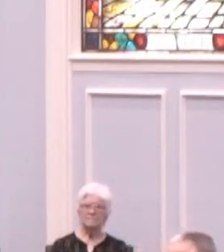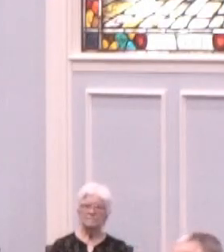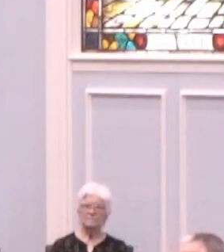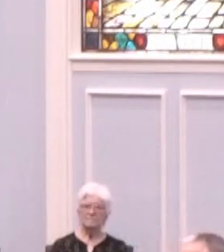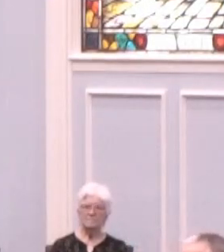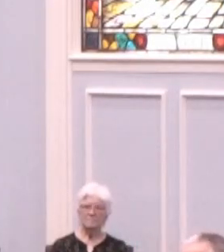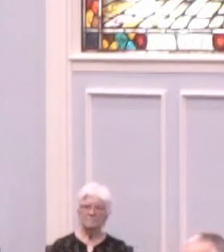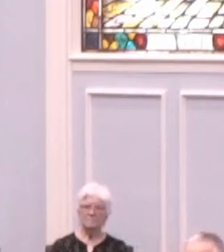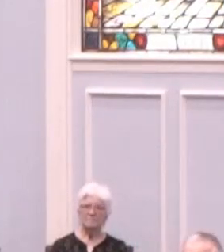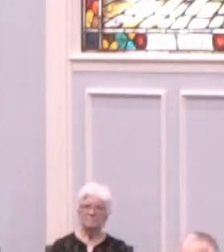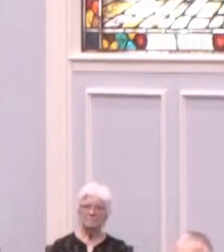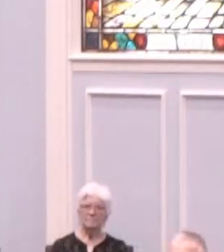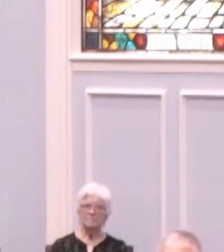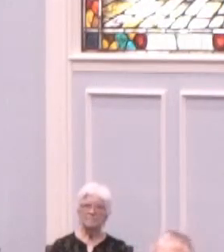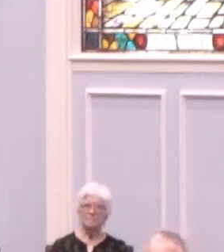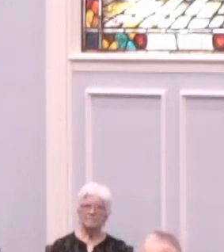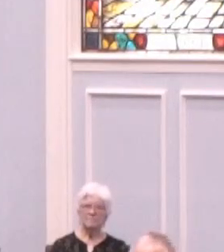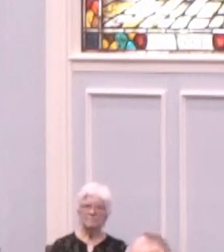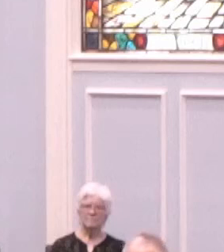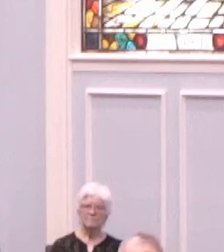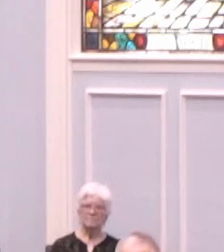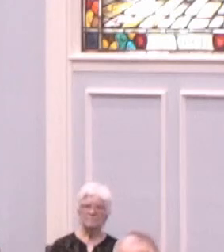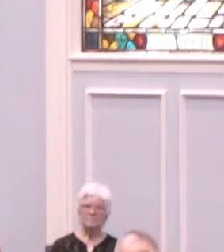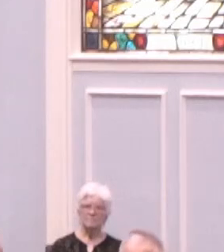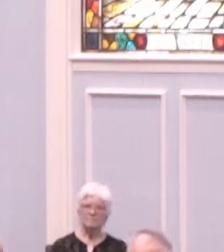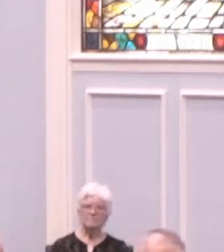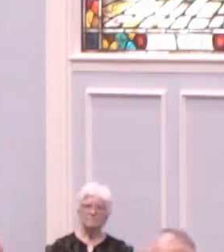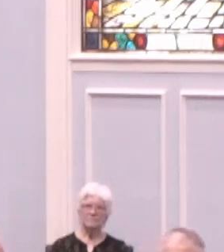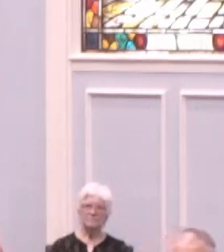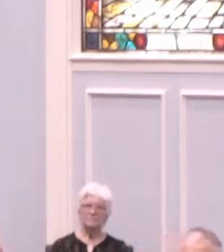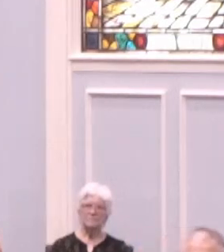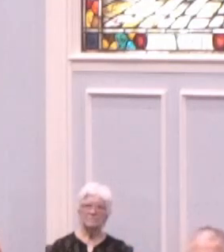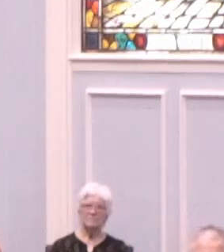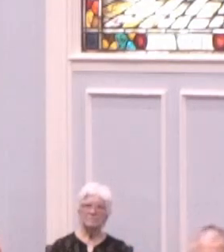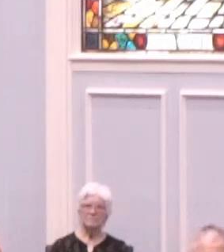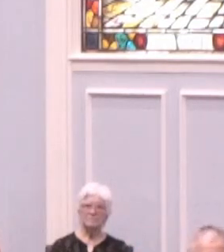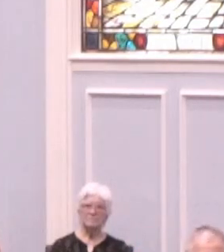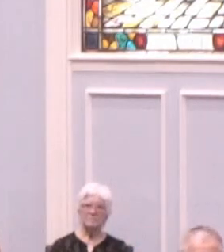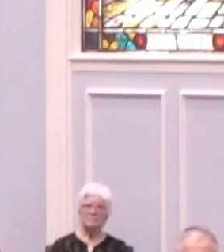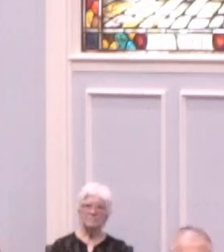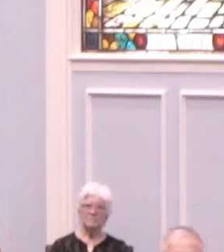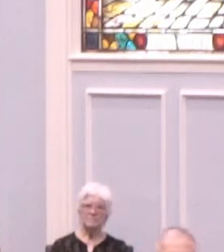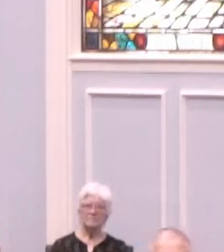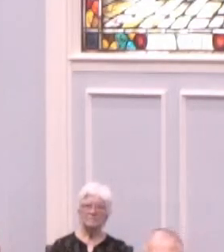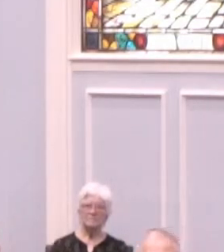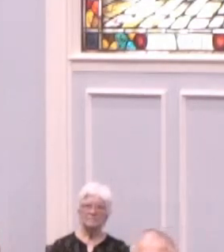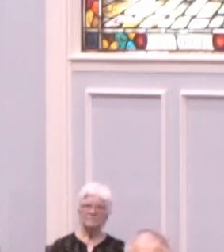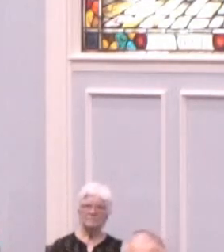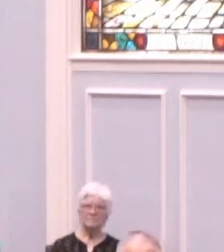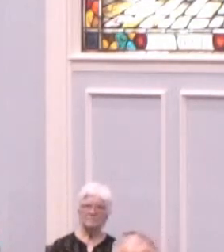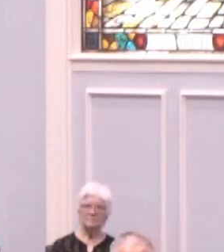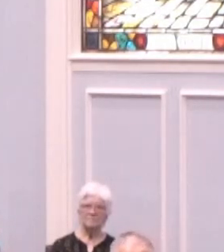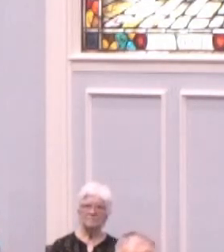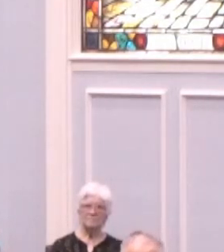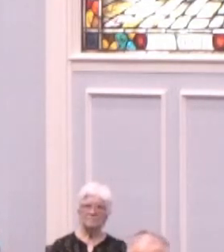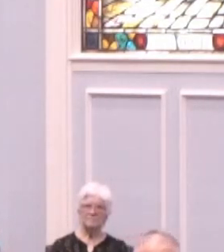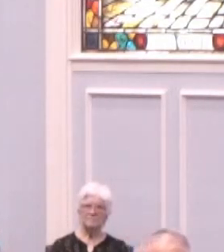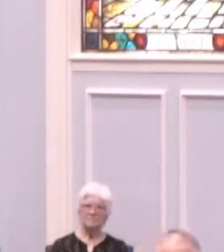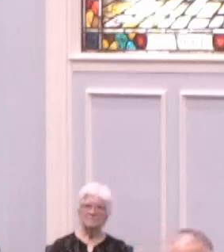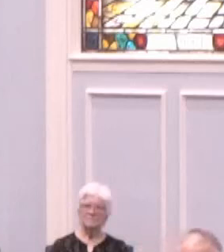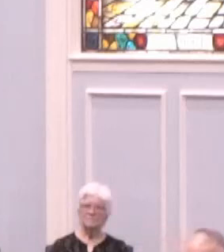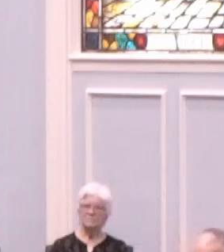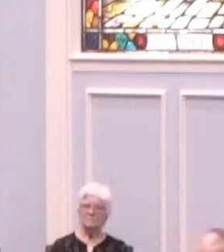is now my home. Well, now I'm moving to the big house. I'm ready to go.